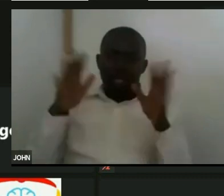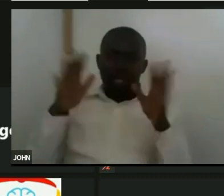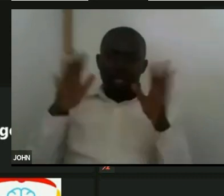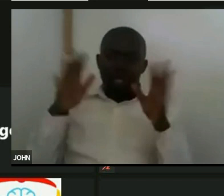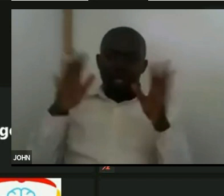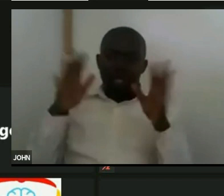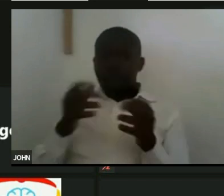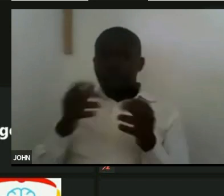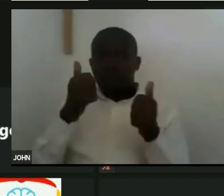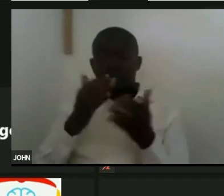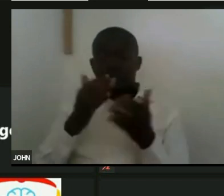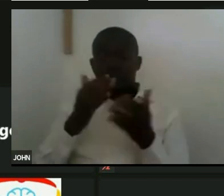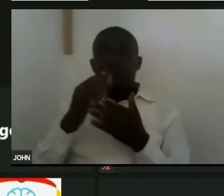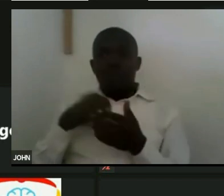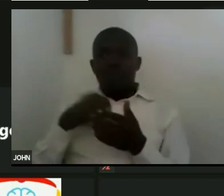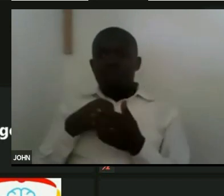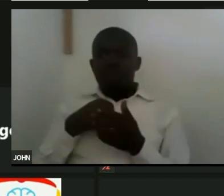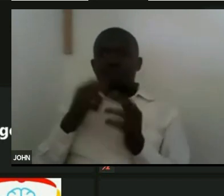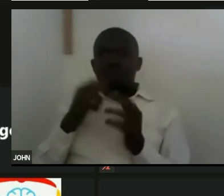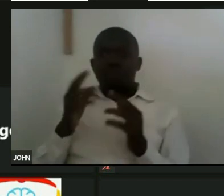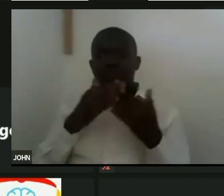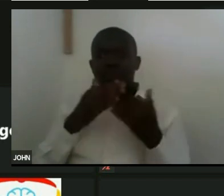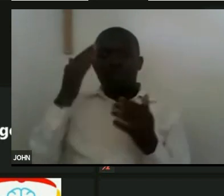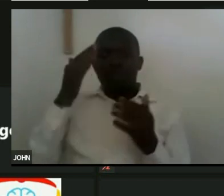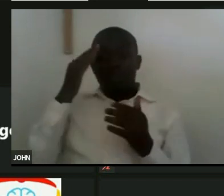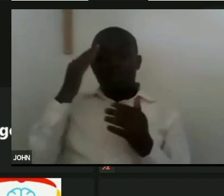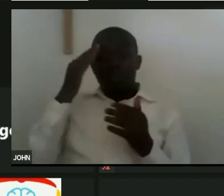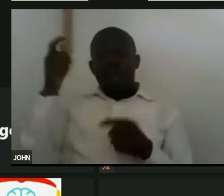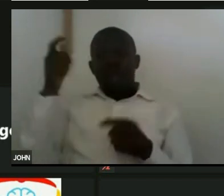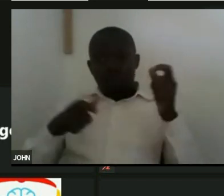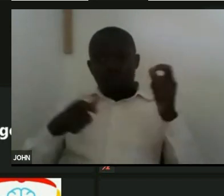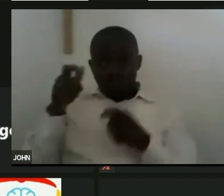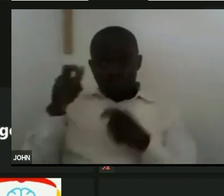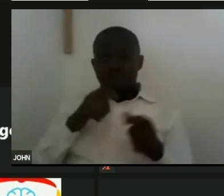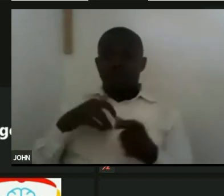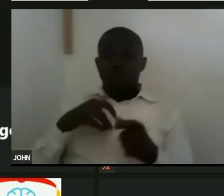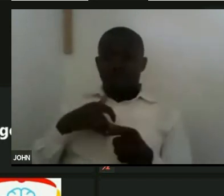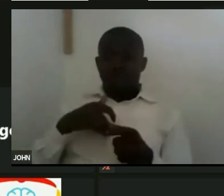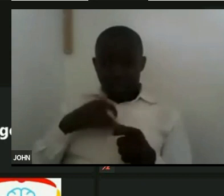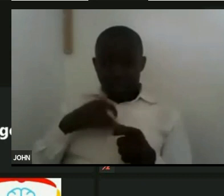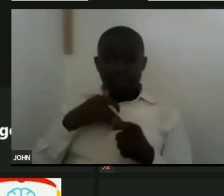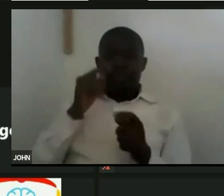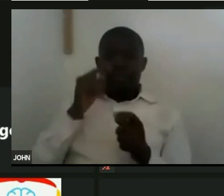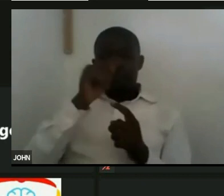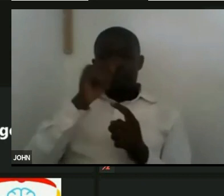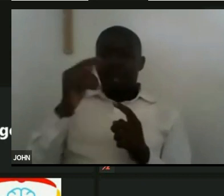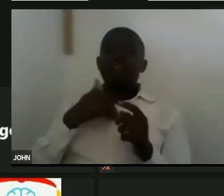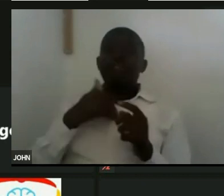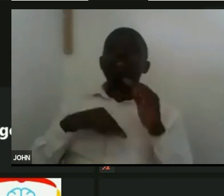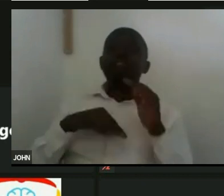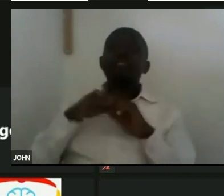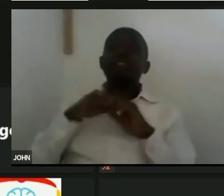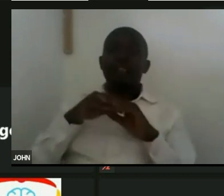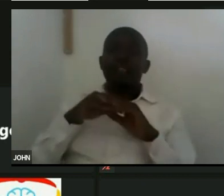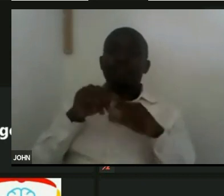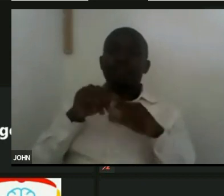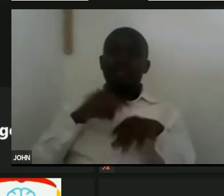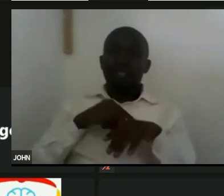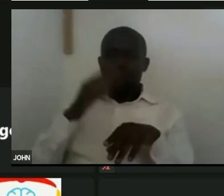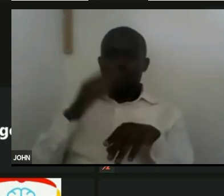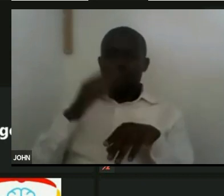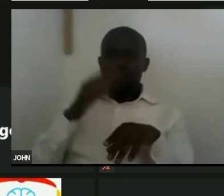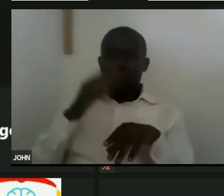I just meant, look, as it is, people living in poverty having a hard enough time, and we go around saying we will have to have